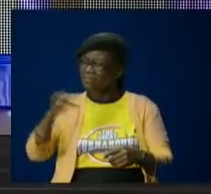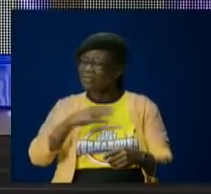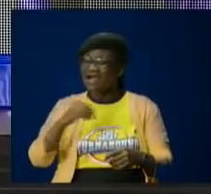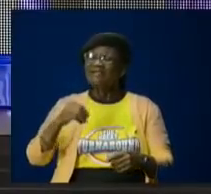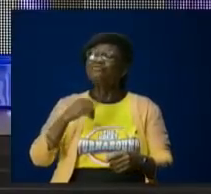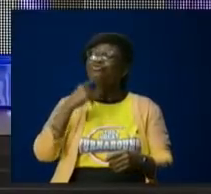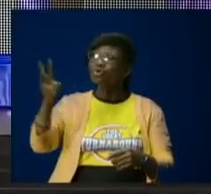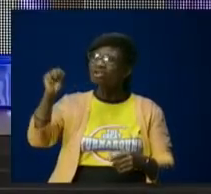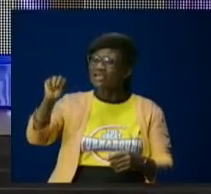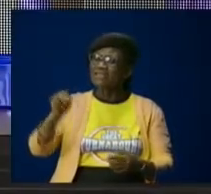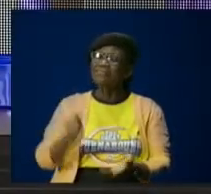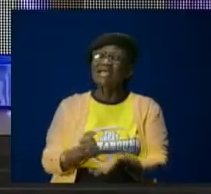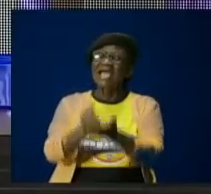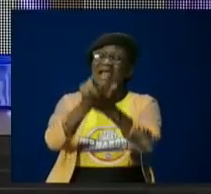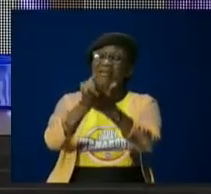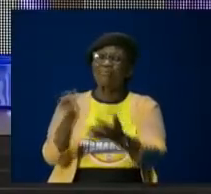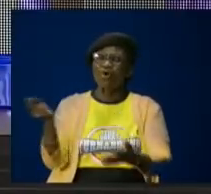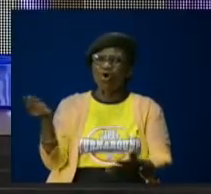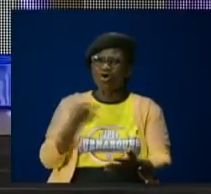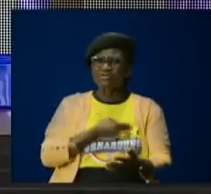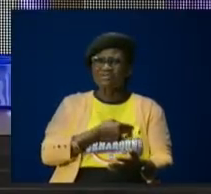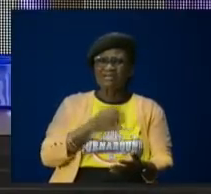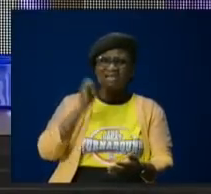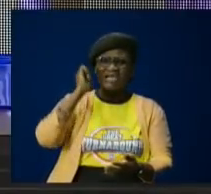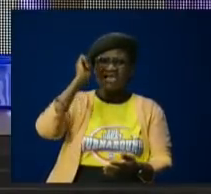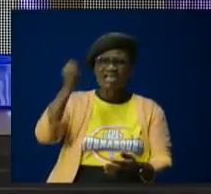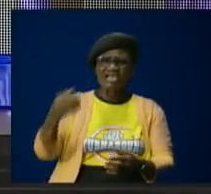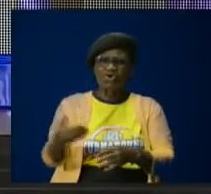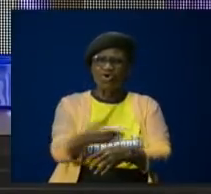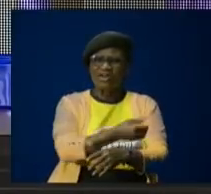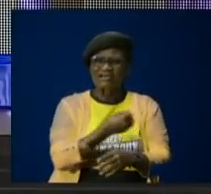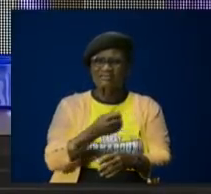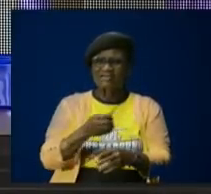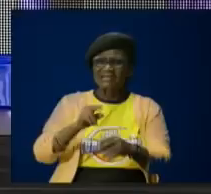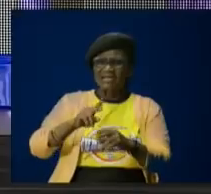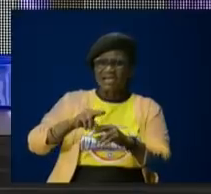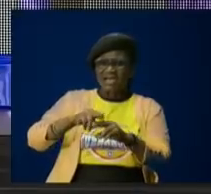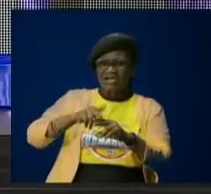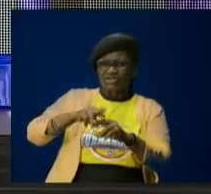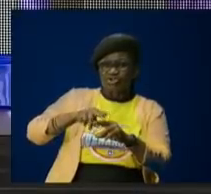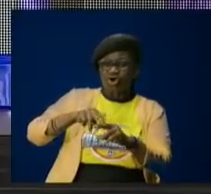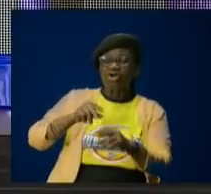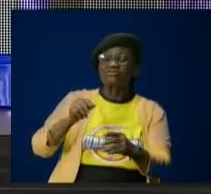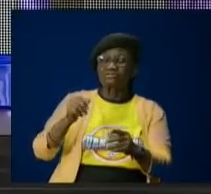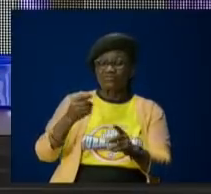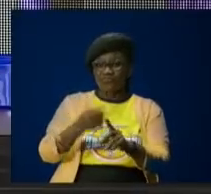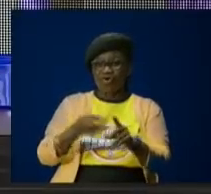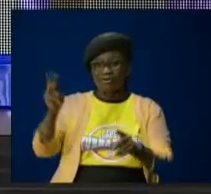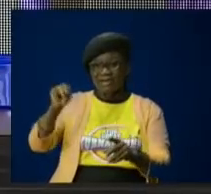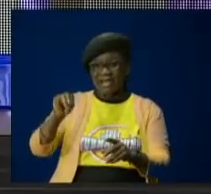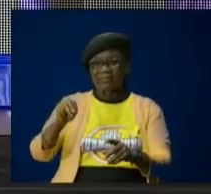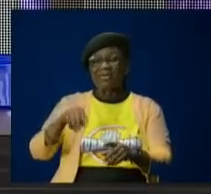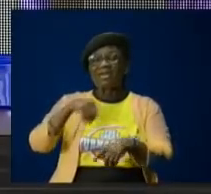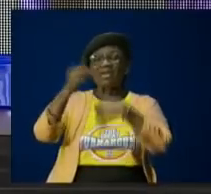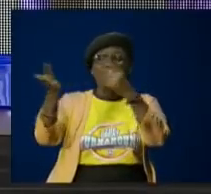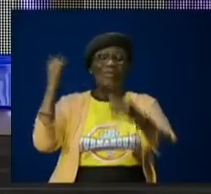us. He collected salt from them, went to the source of the river,